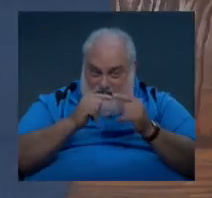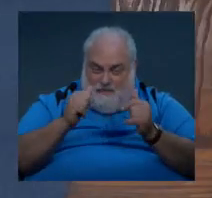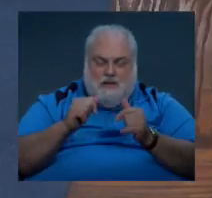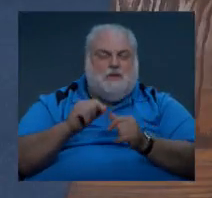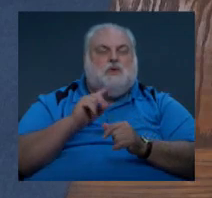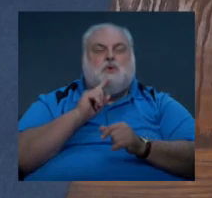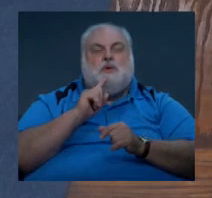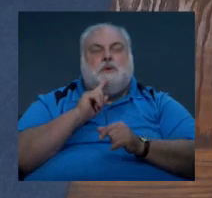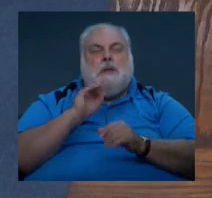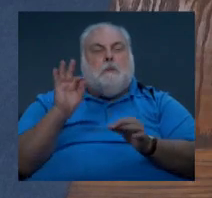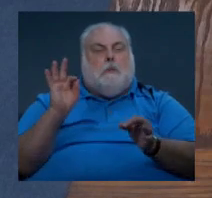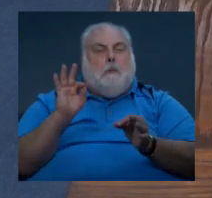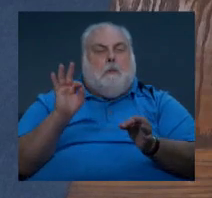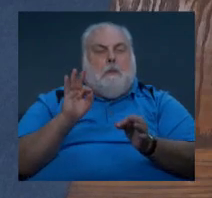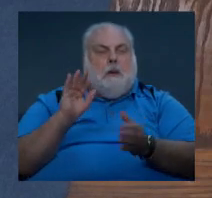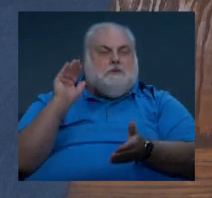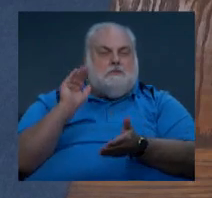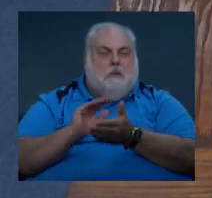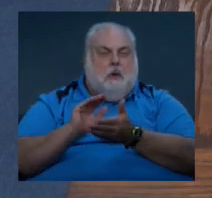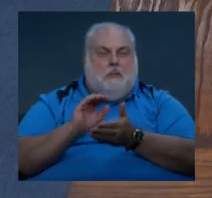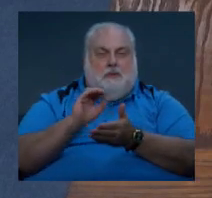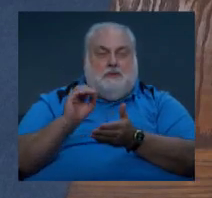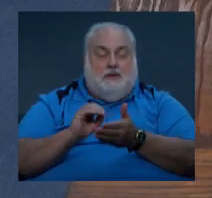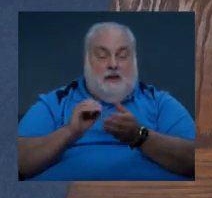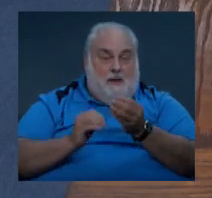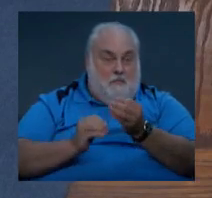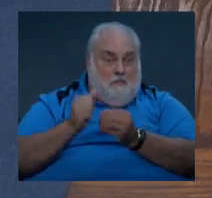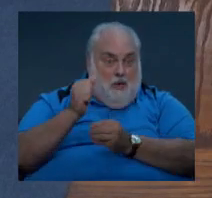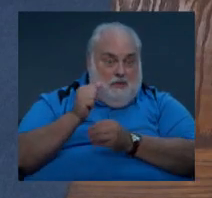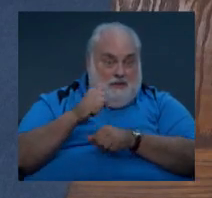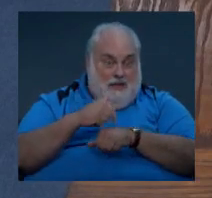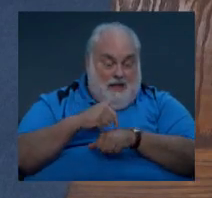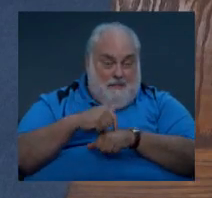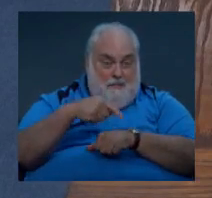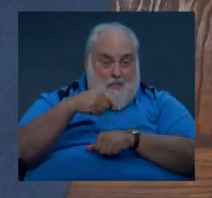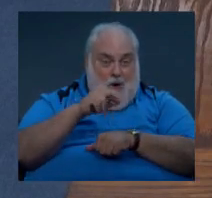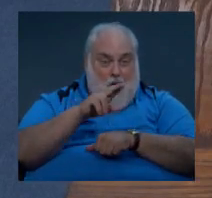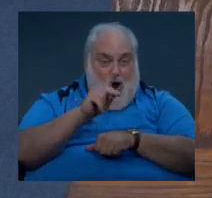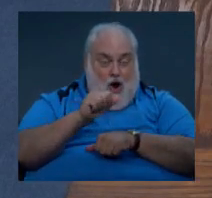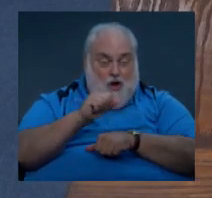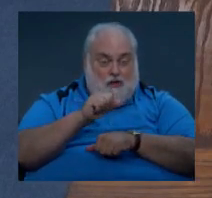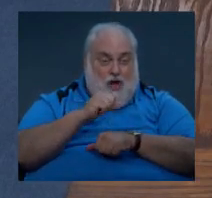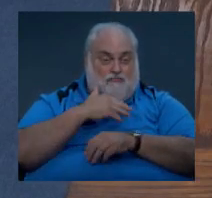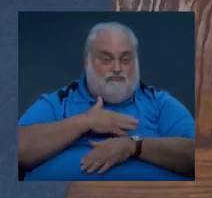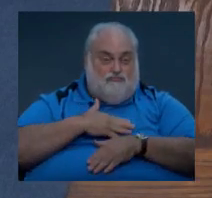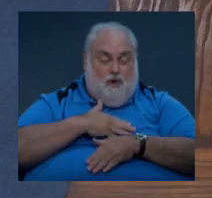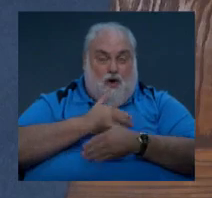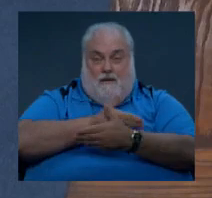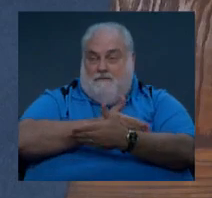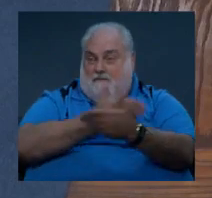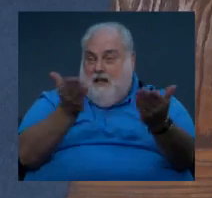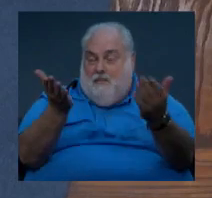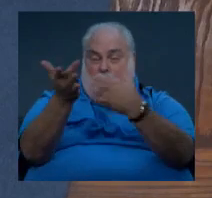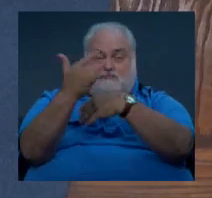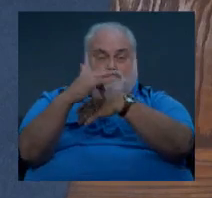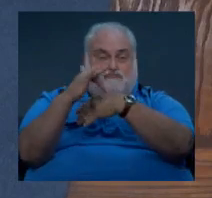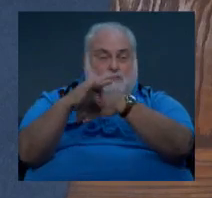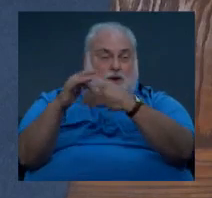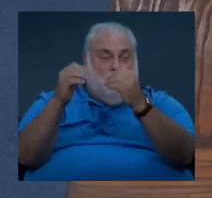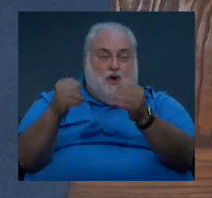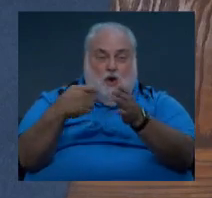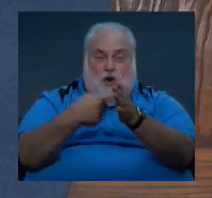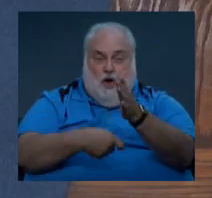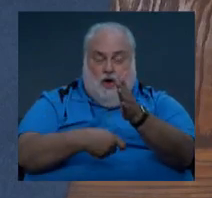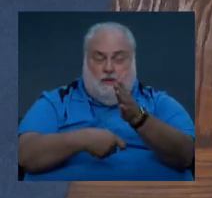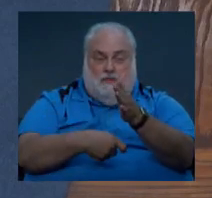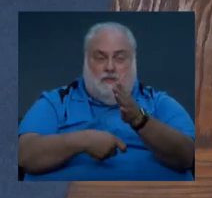yes, very small percentage, because for the most part, parks amenities are available to the public free of charge. There